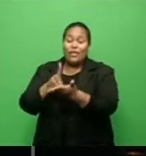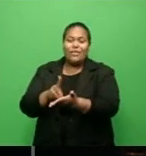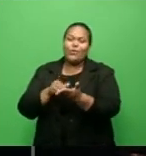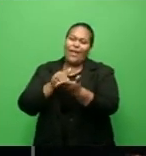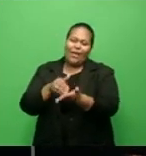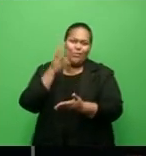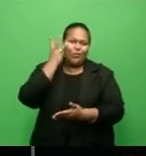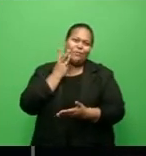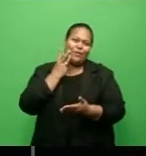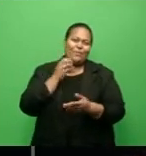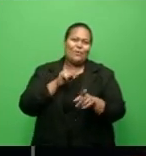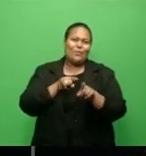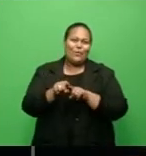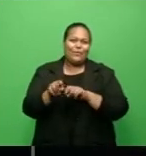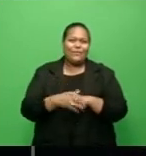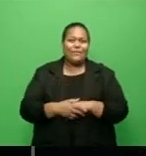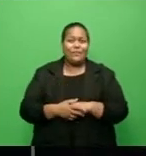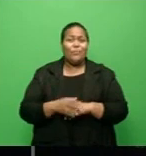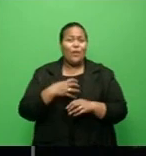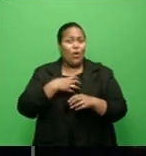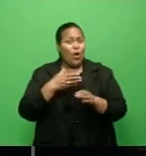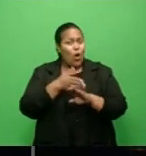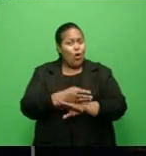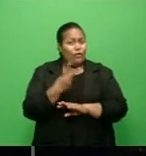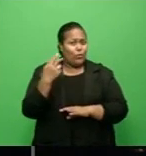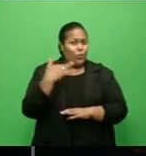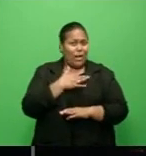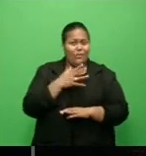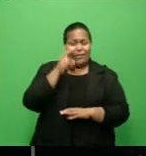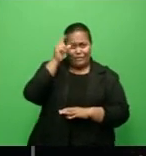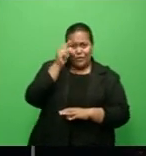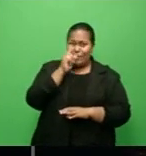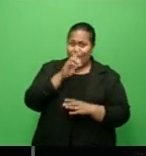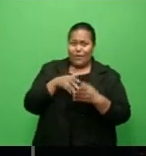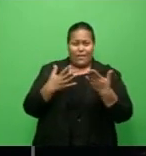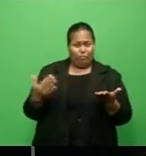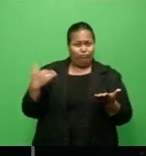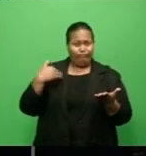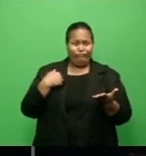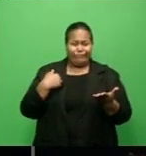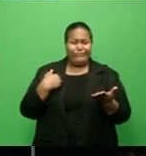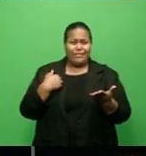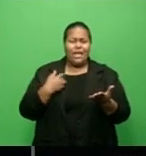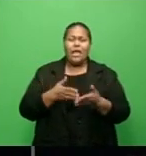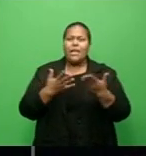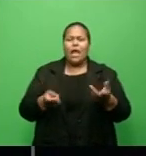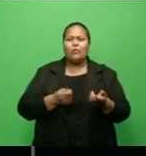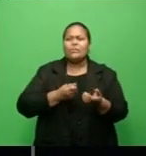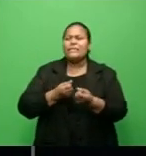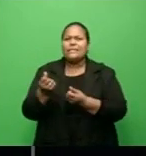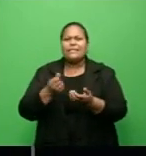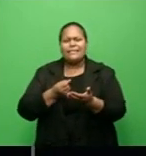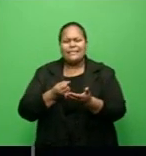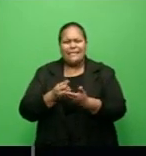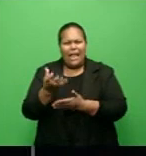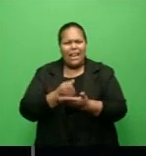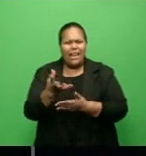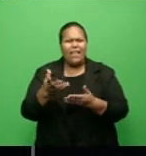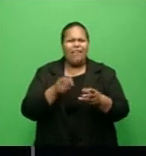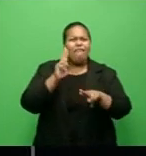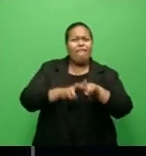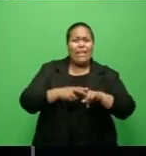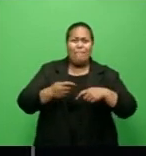Rokotunindao adds that during disasters or emergencies, women concentrate more on the needs of the family than their own needs, and this donation will